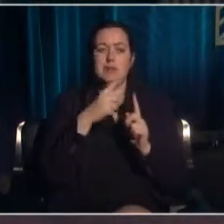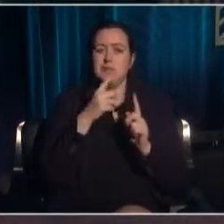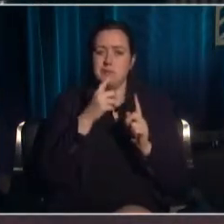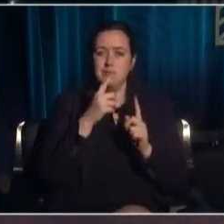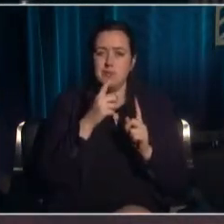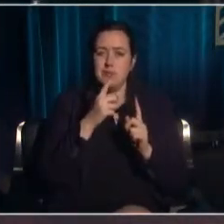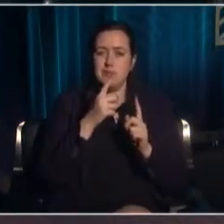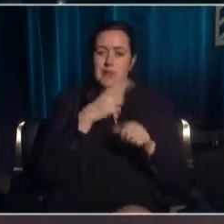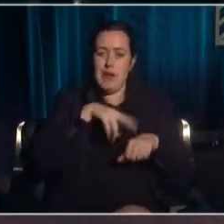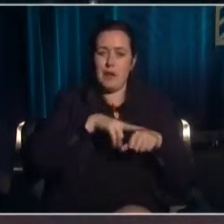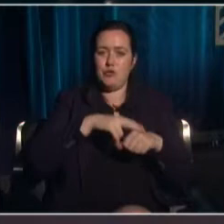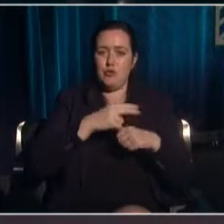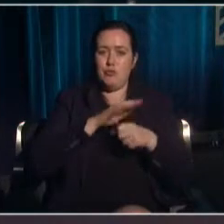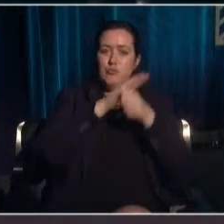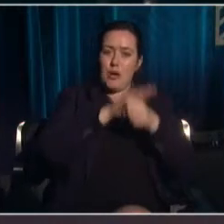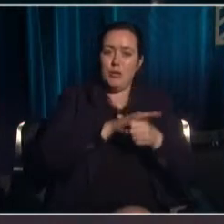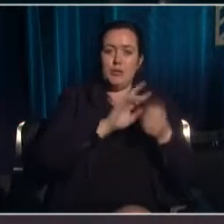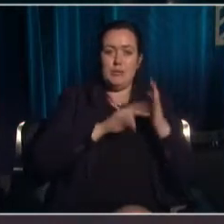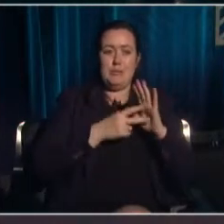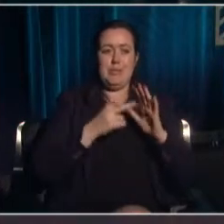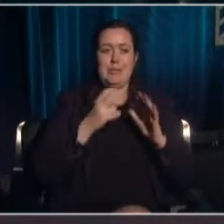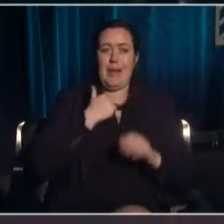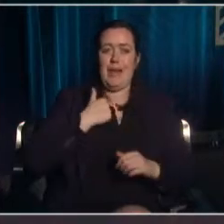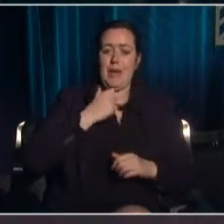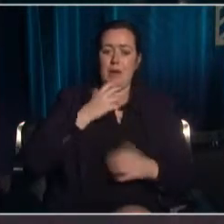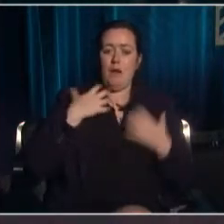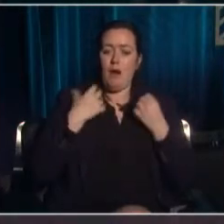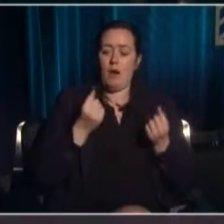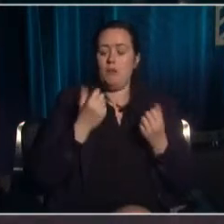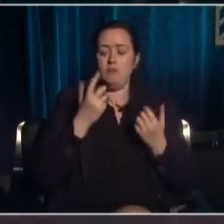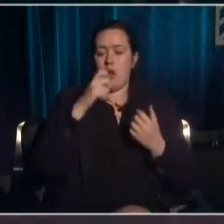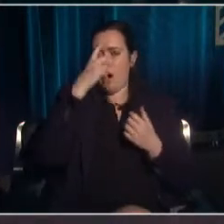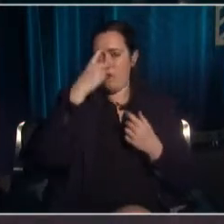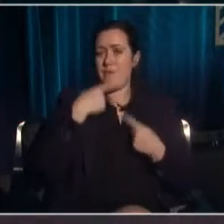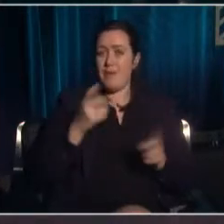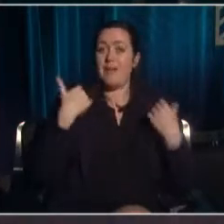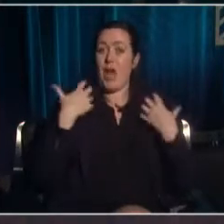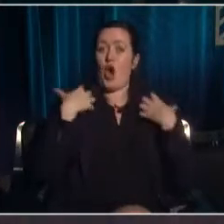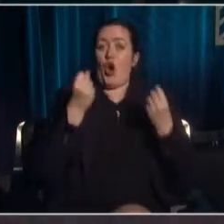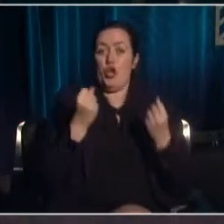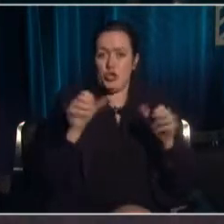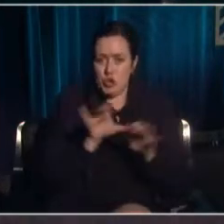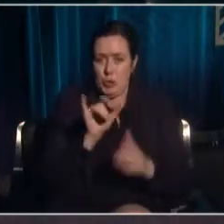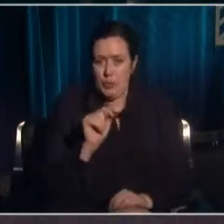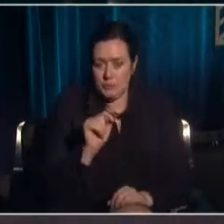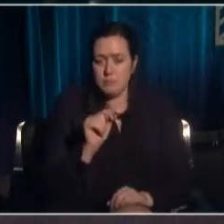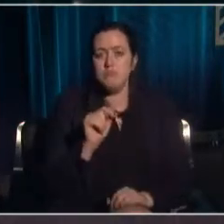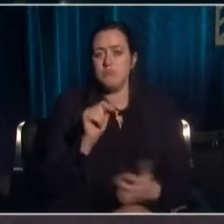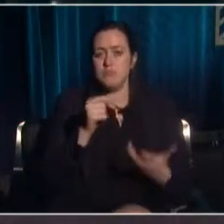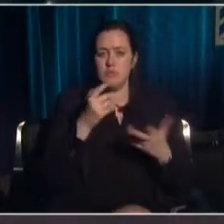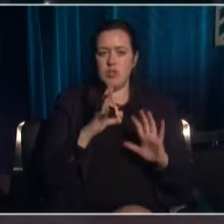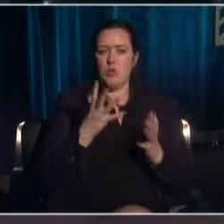had the courage to do something that they sort of wanted to do anyway. And so the second lesson